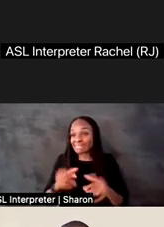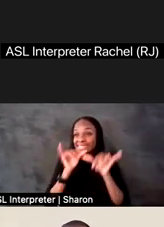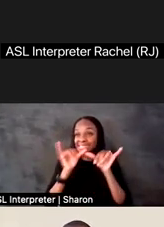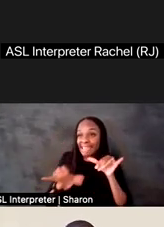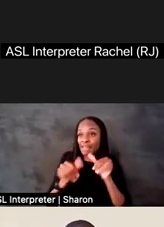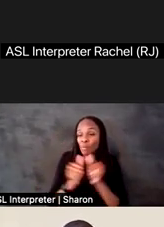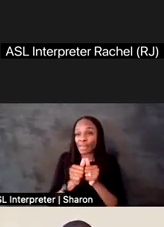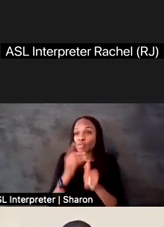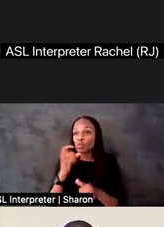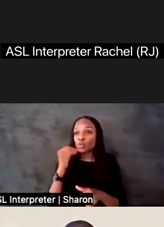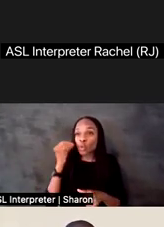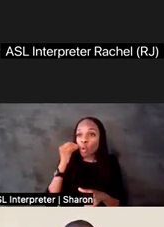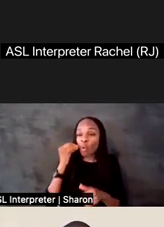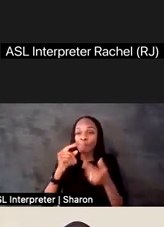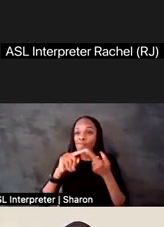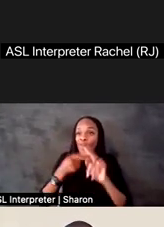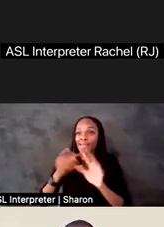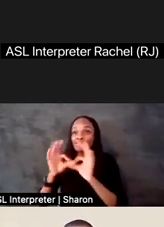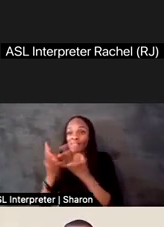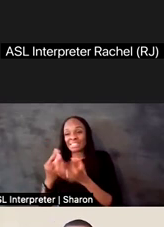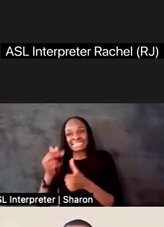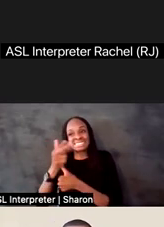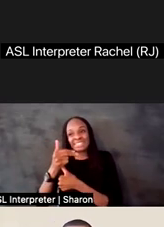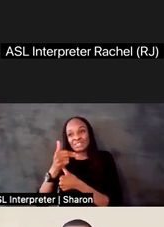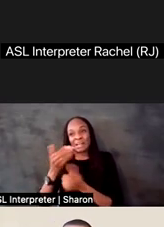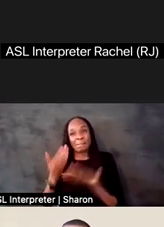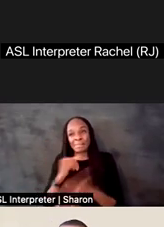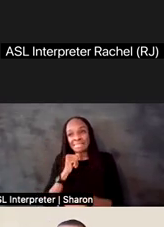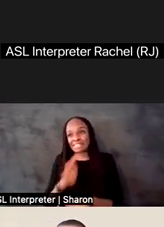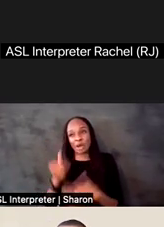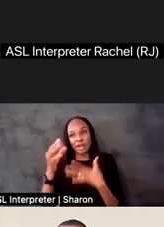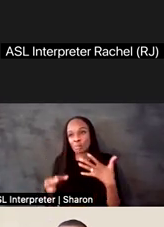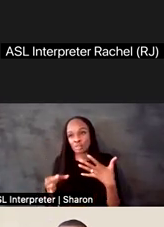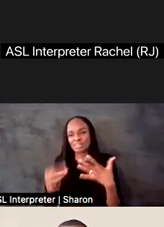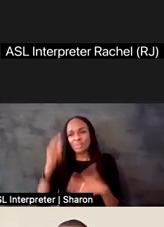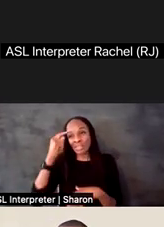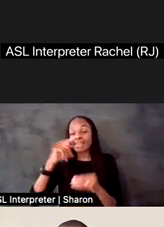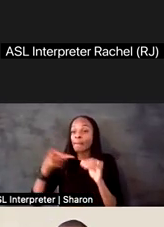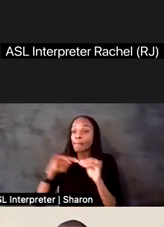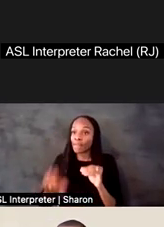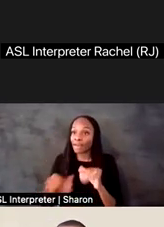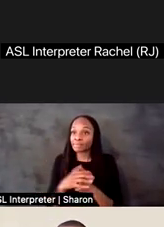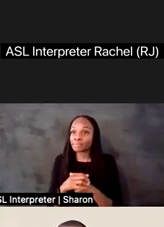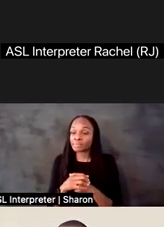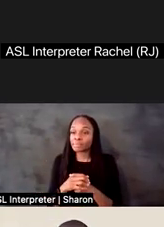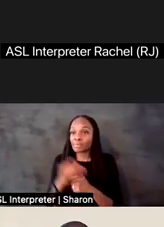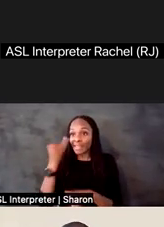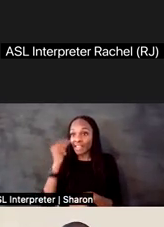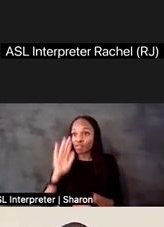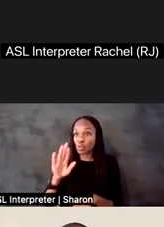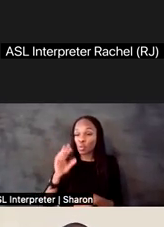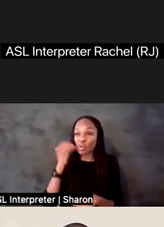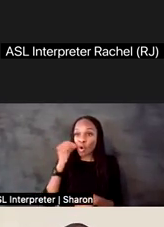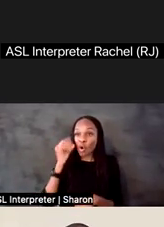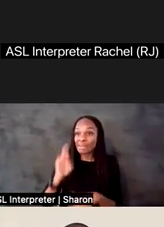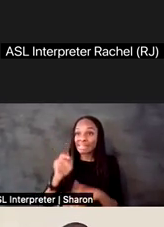families. Hotels may or may not be an option, but think about that. Once, if your home needs to be rebuilt and you